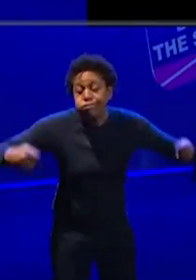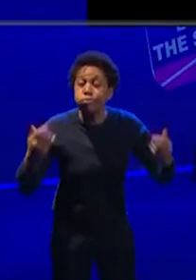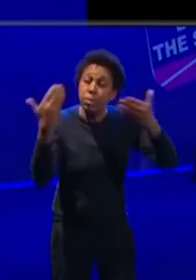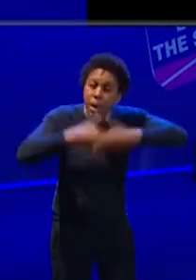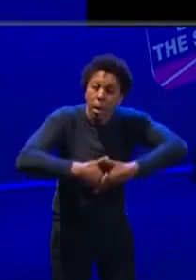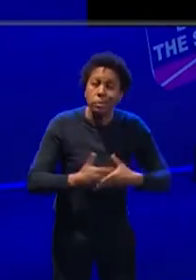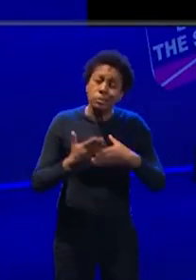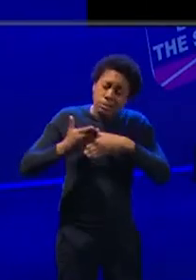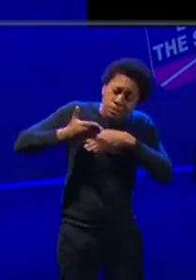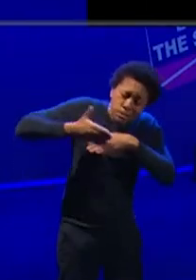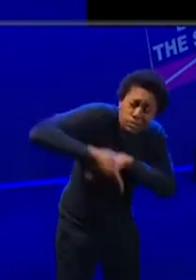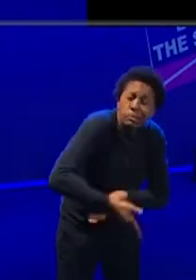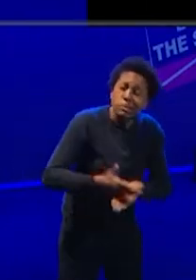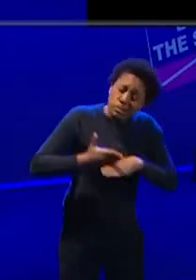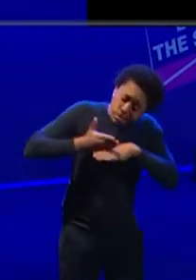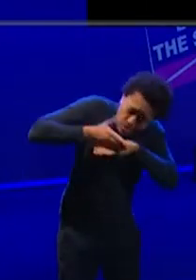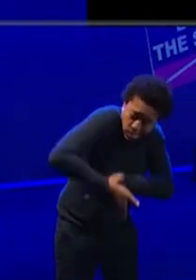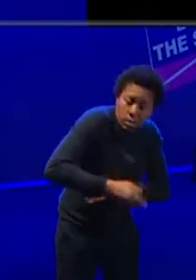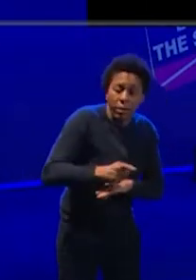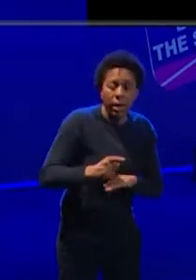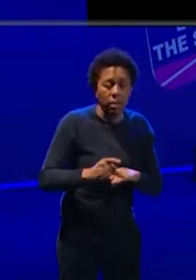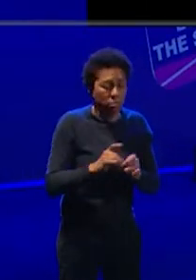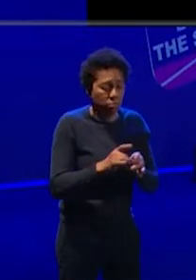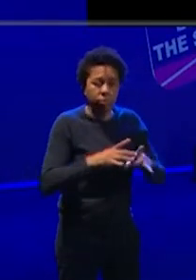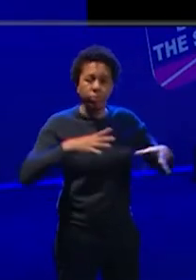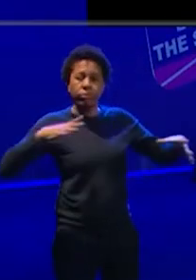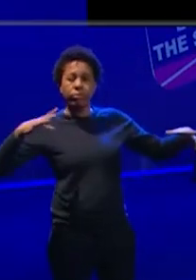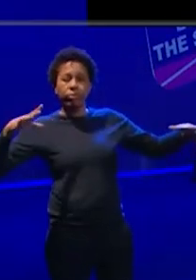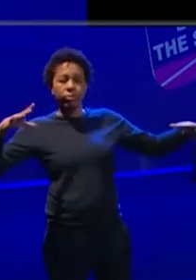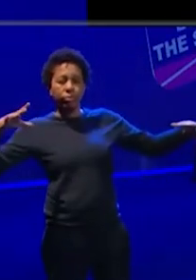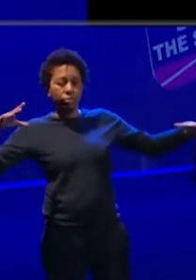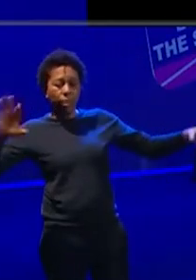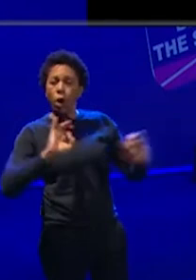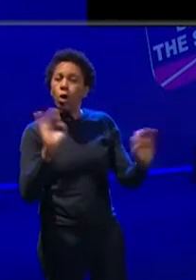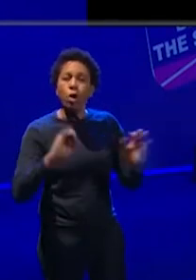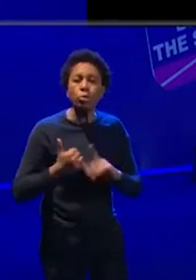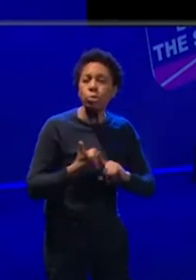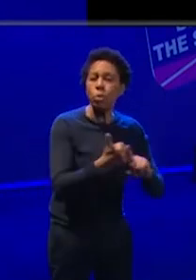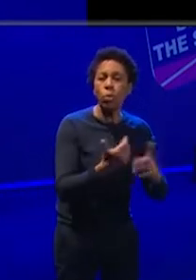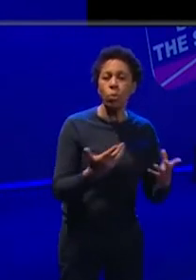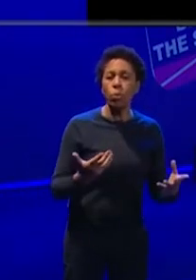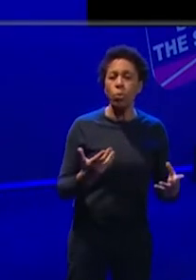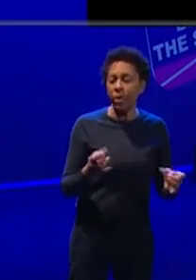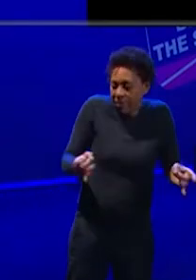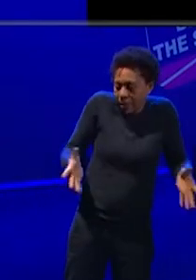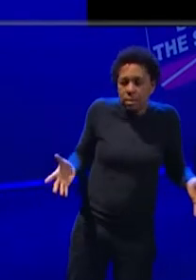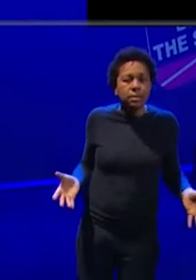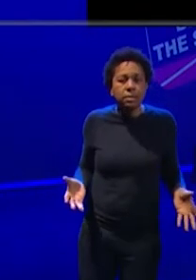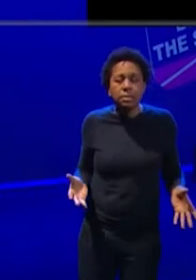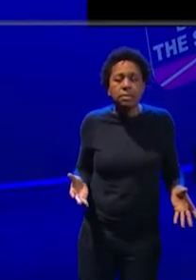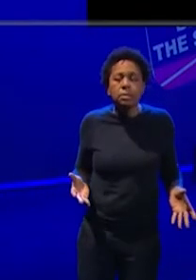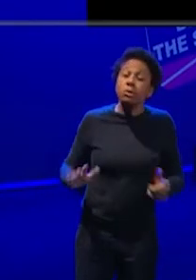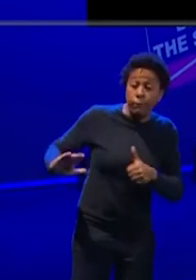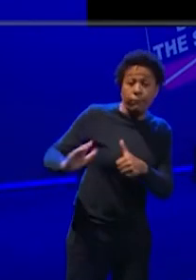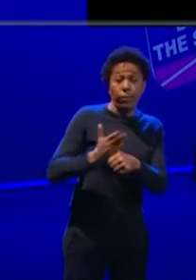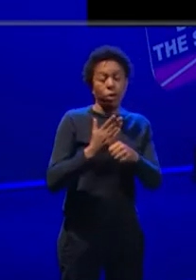work really intensely with people, but then you leave and you don't have the support system to call on. So I think first and